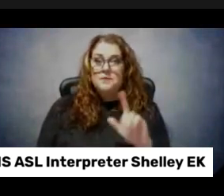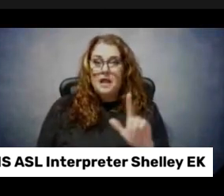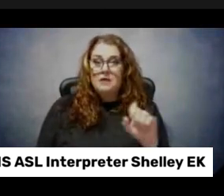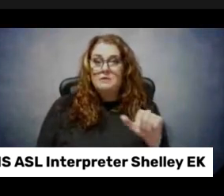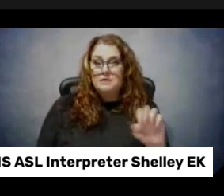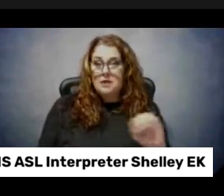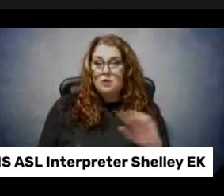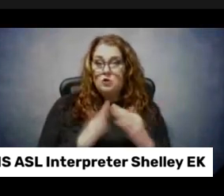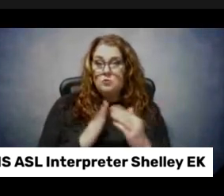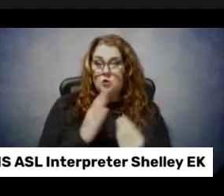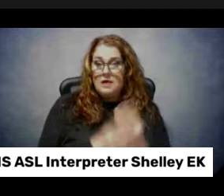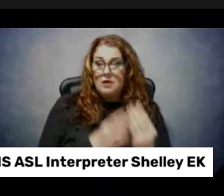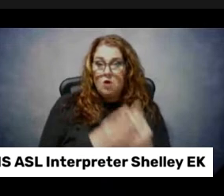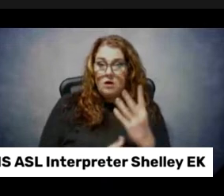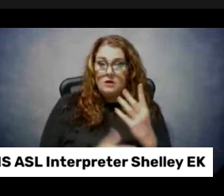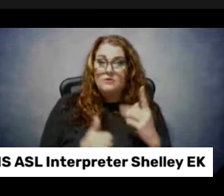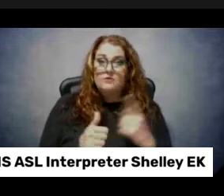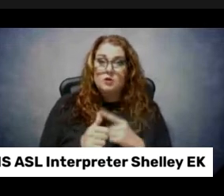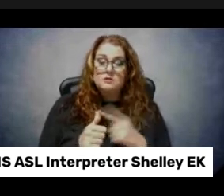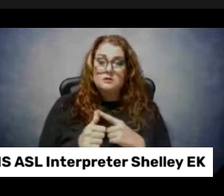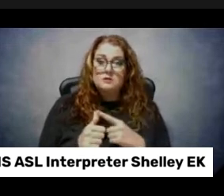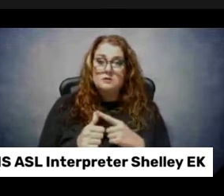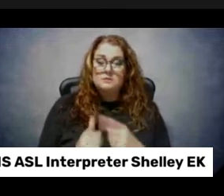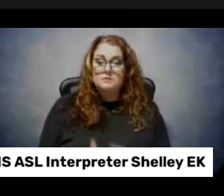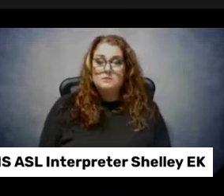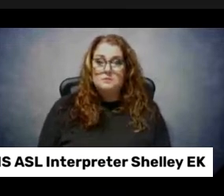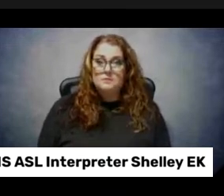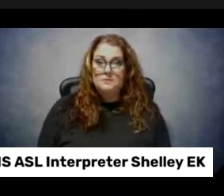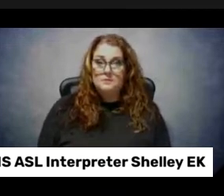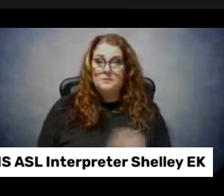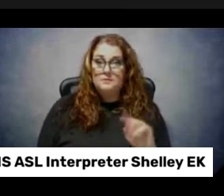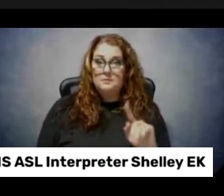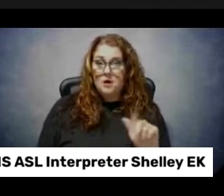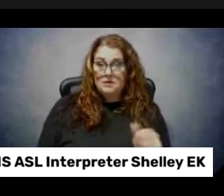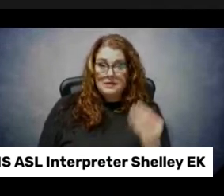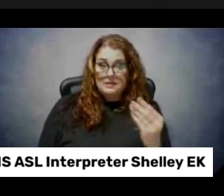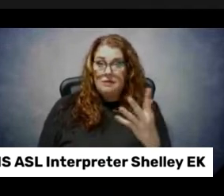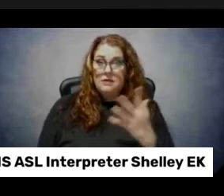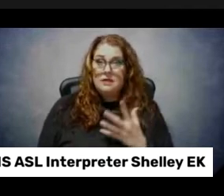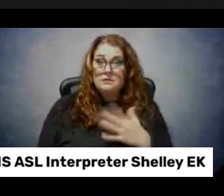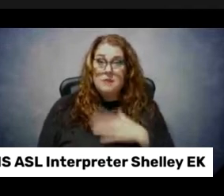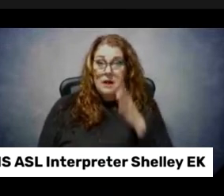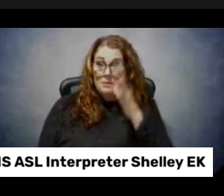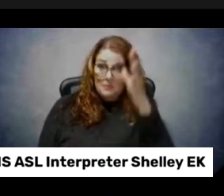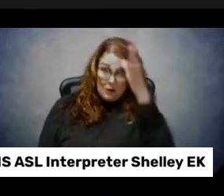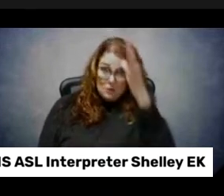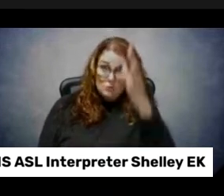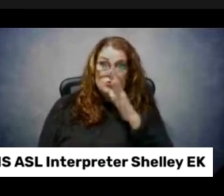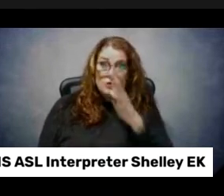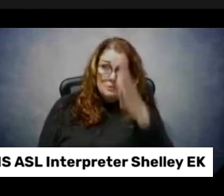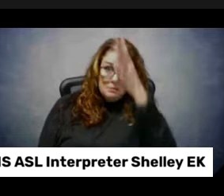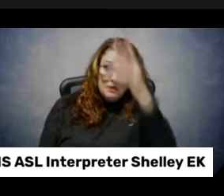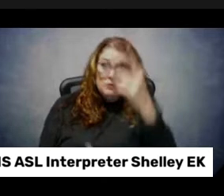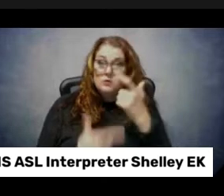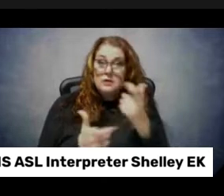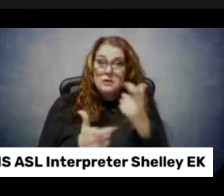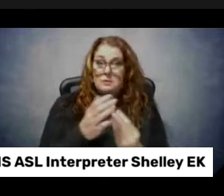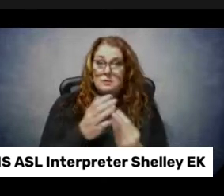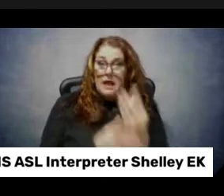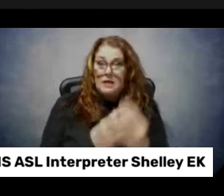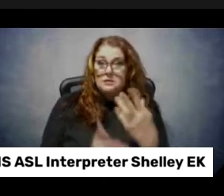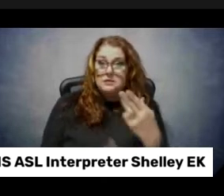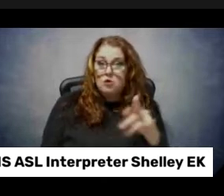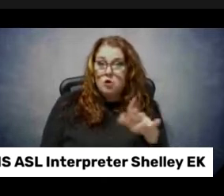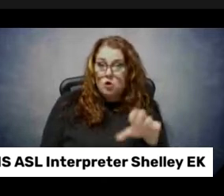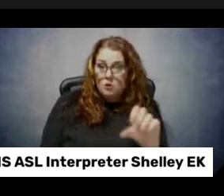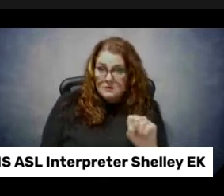Garden. So first, Marta telling us, "My parents and grandparents were interested in plants and